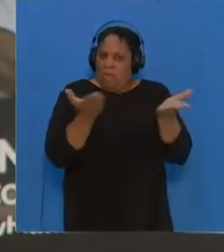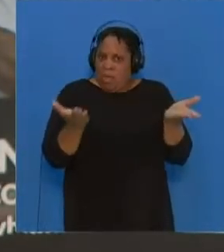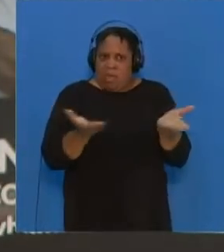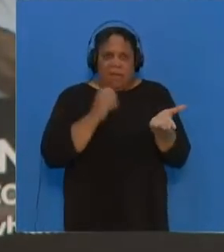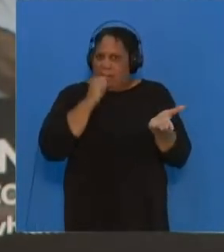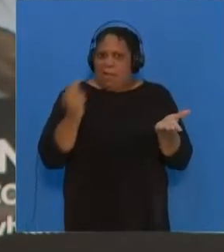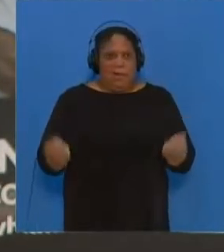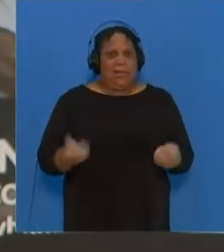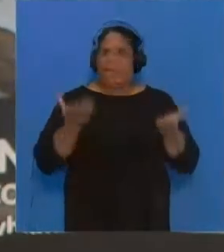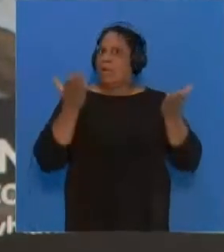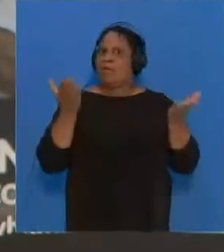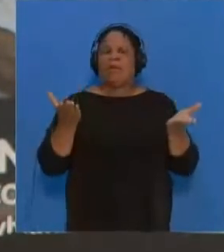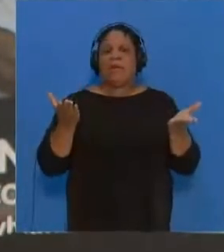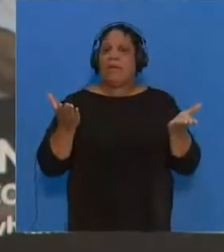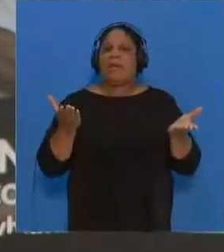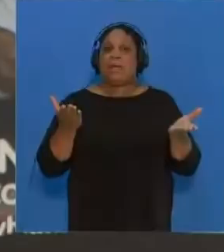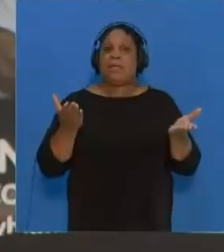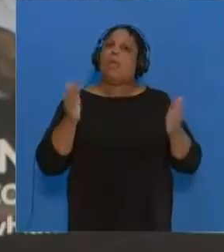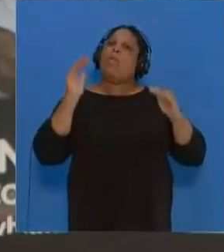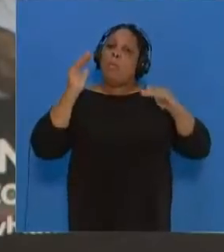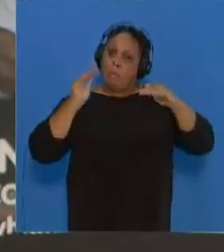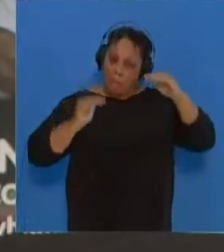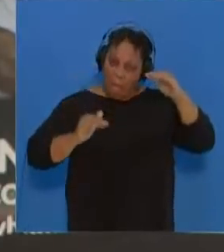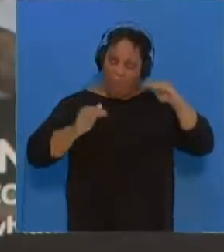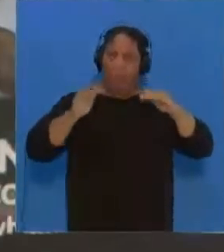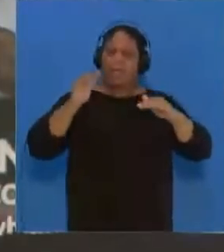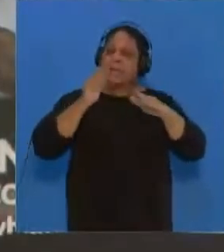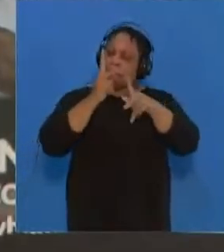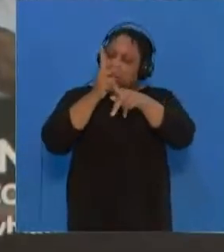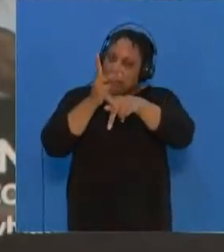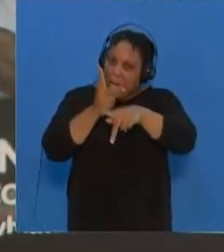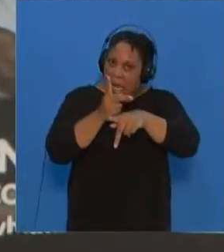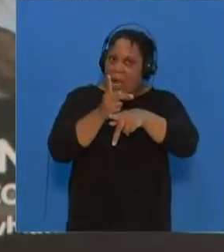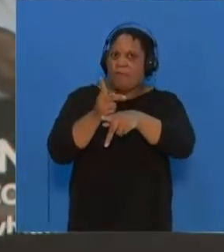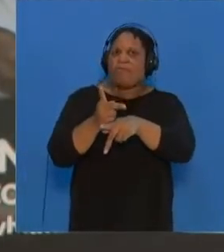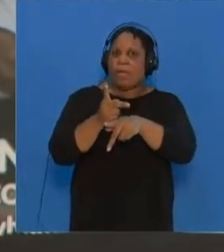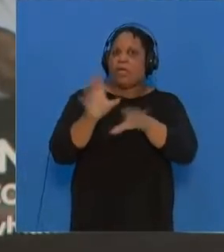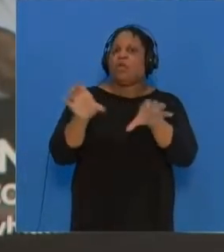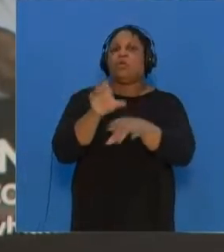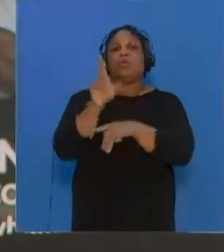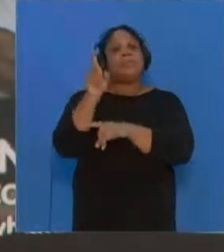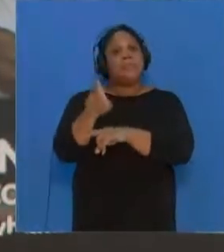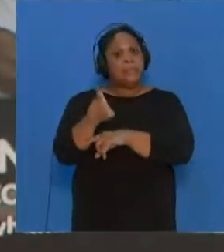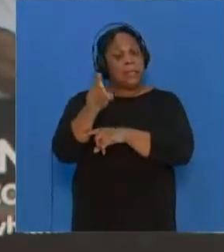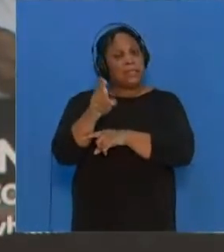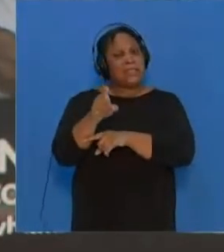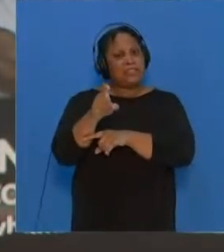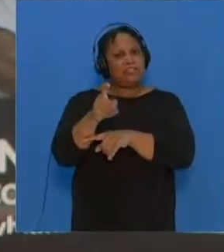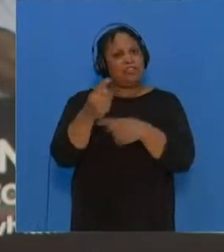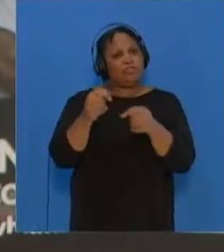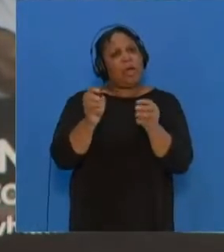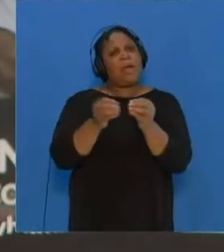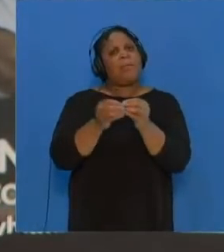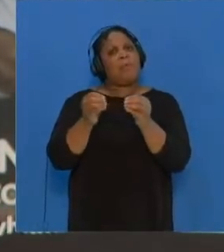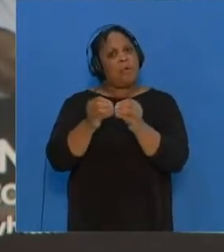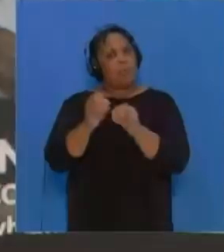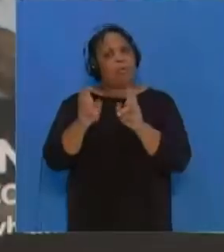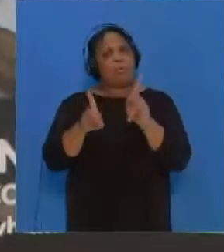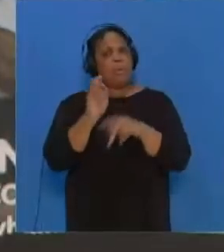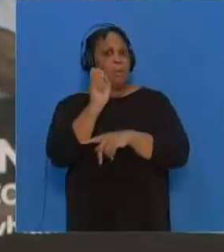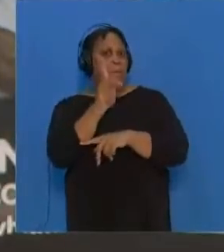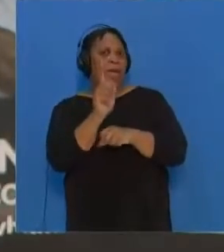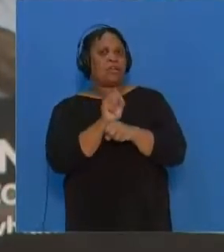to sacrifice that. So we will balance very carefully, and we'll do what's necessary to try to get more and more persons back